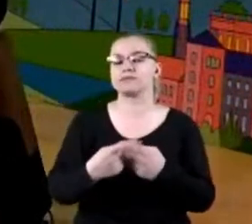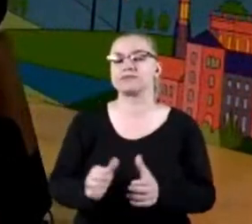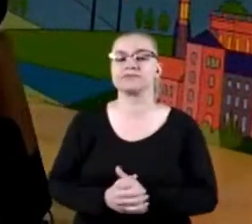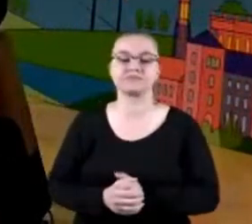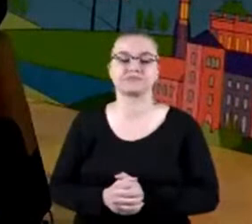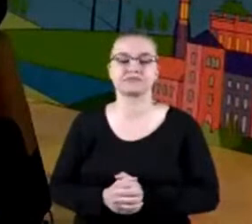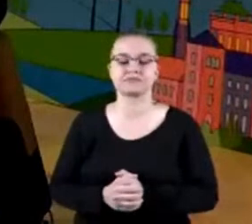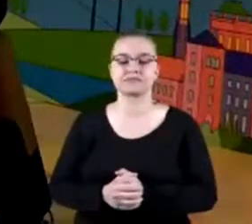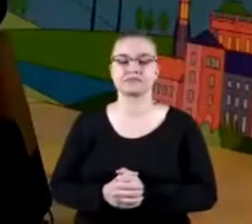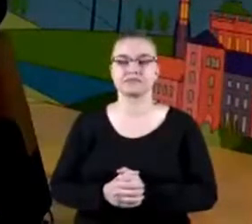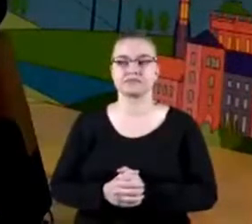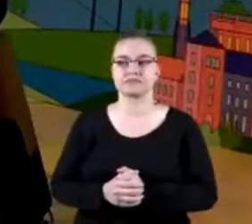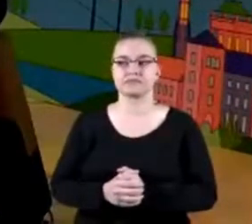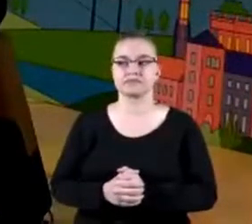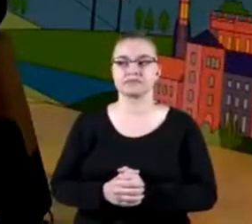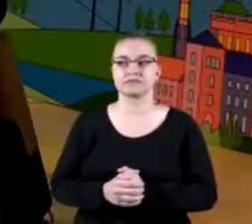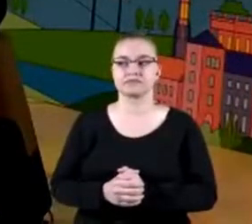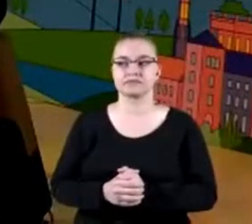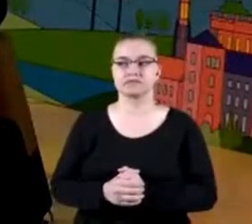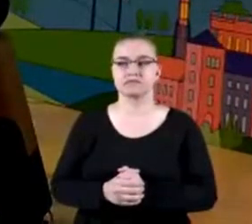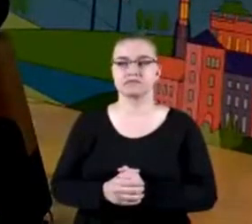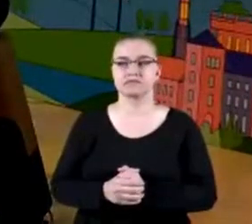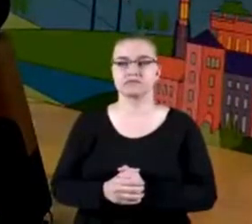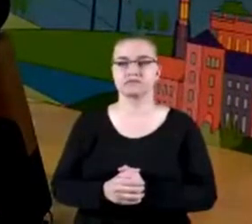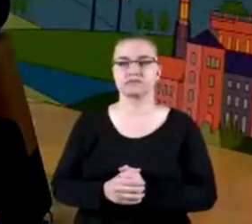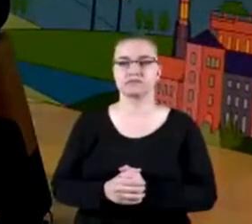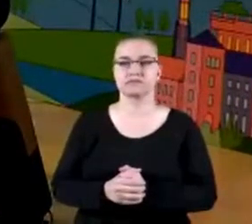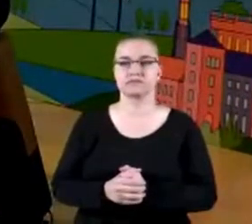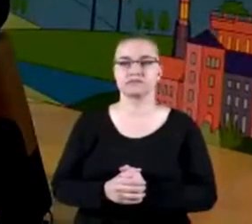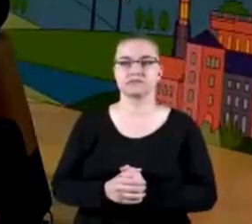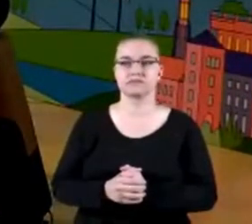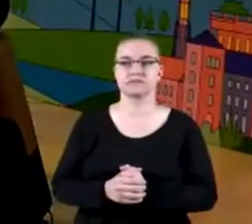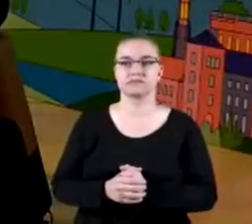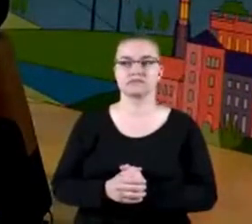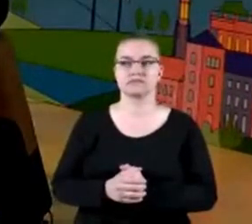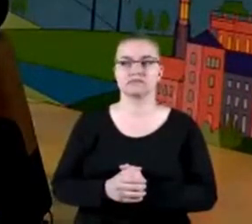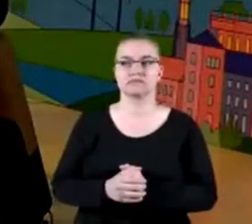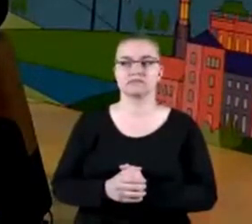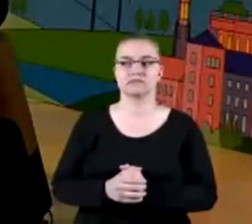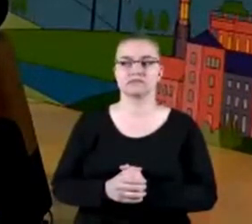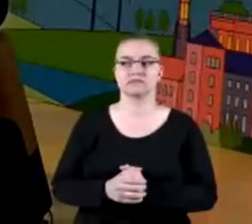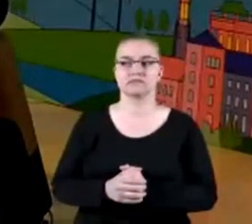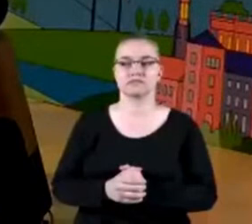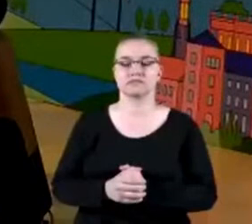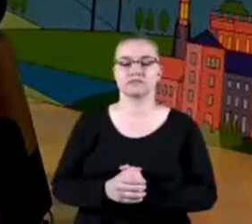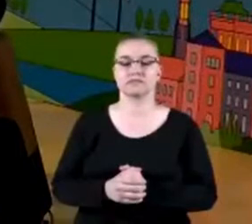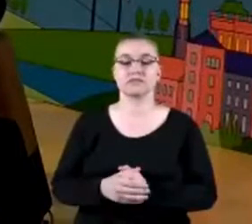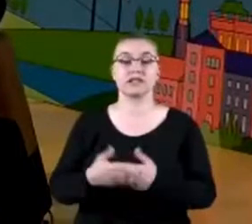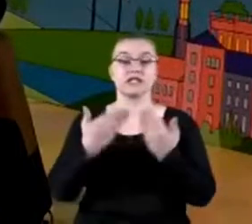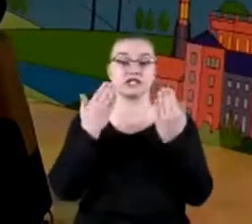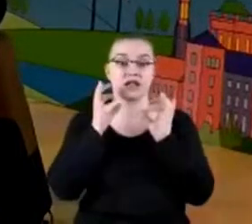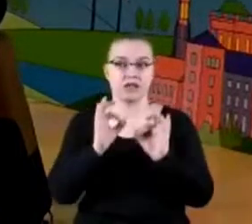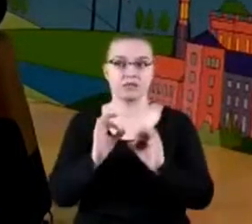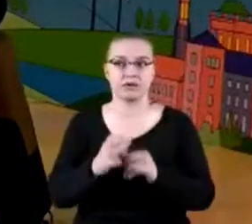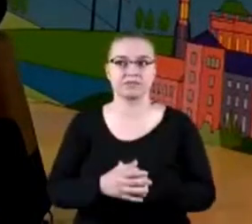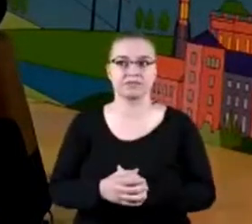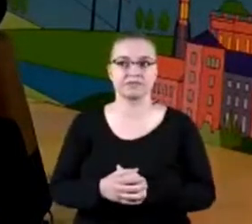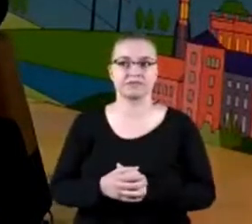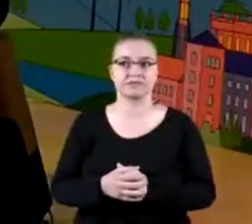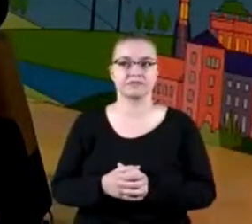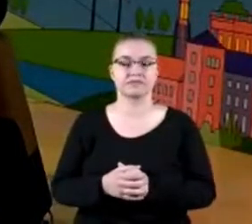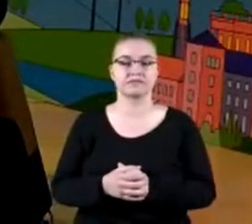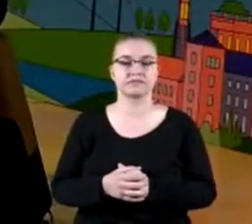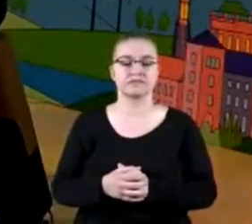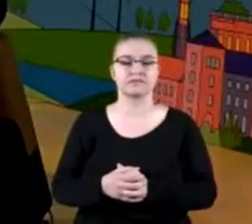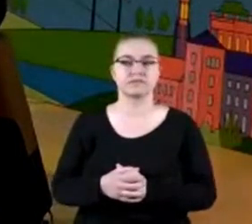can only do one more question. I'm sorry. Sorry. Yes. Okay. Good morning. My name